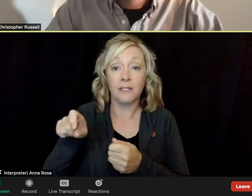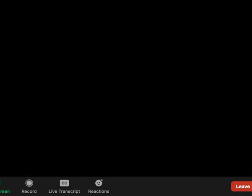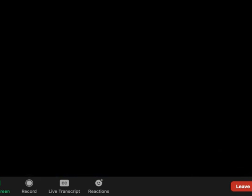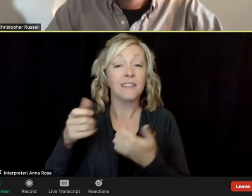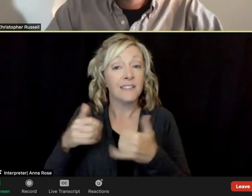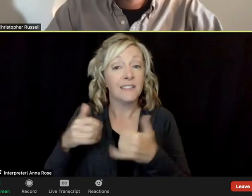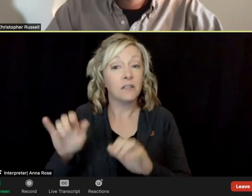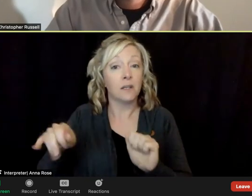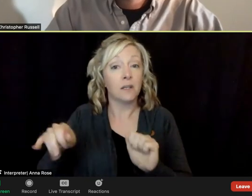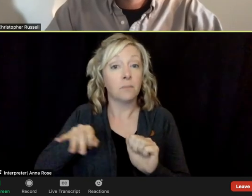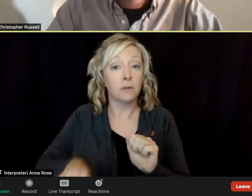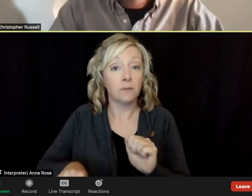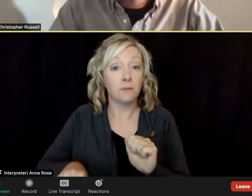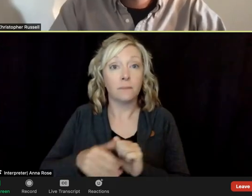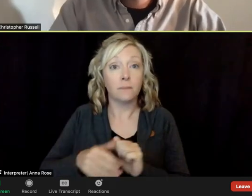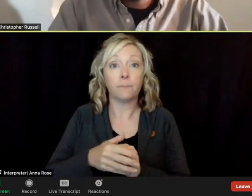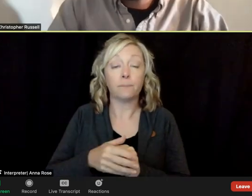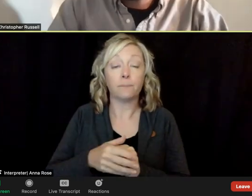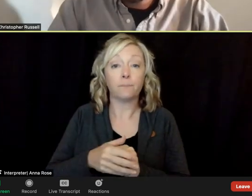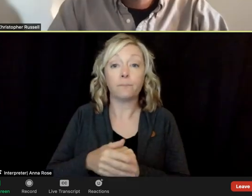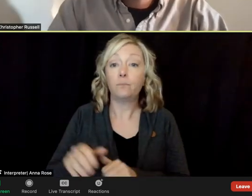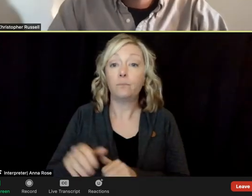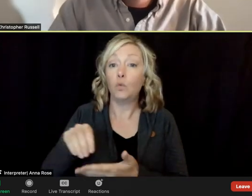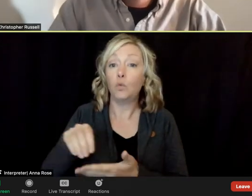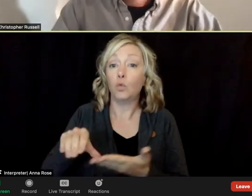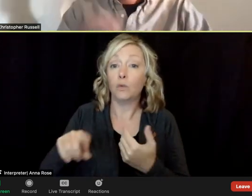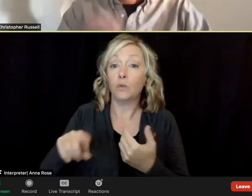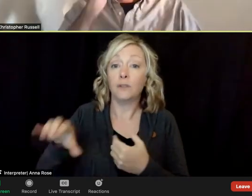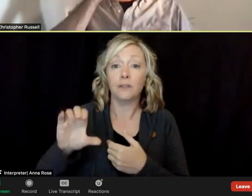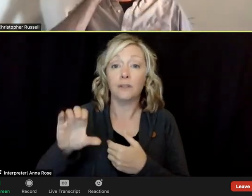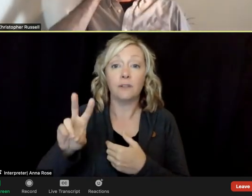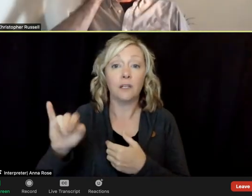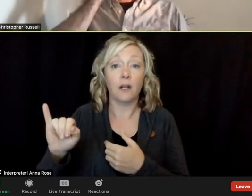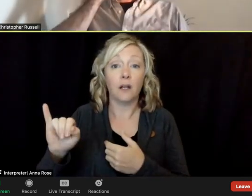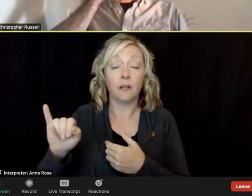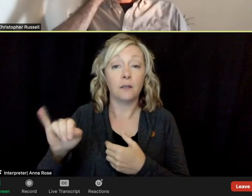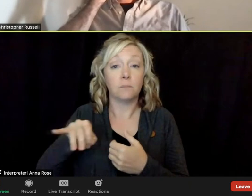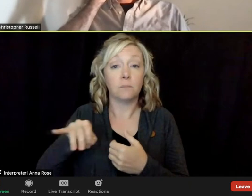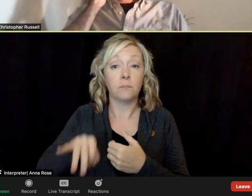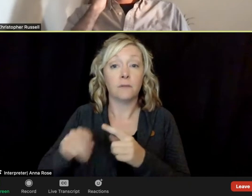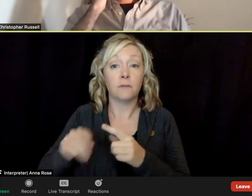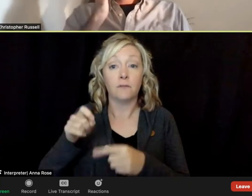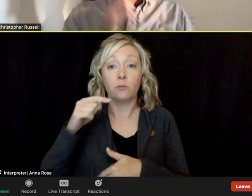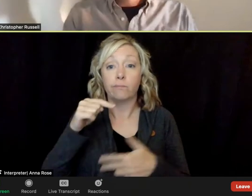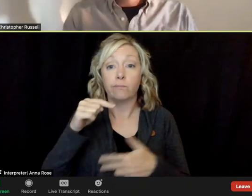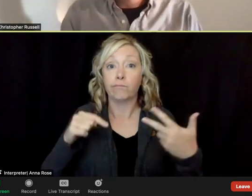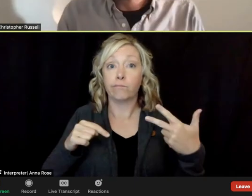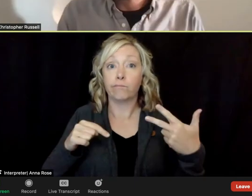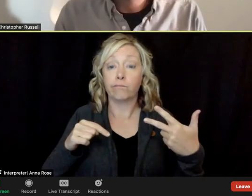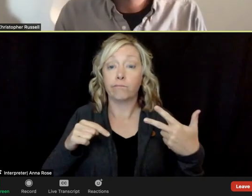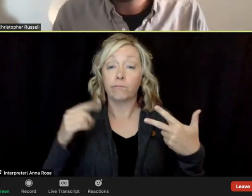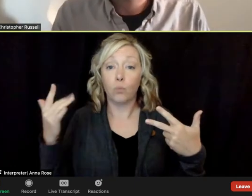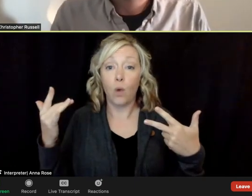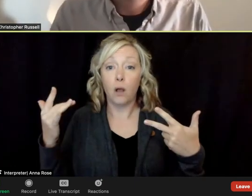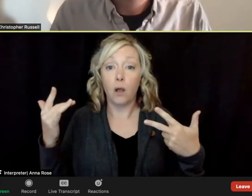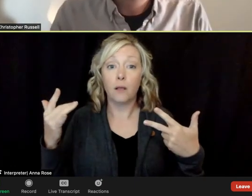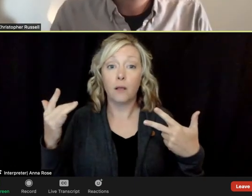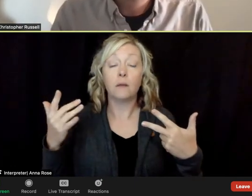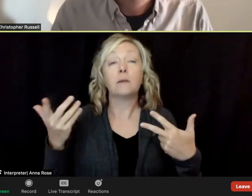help. And for kids with CVI, that is because um, kids with CVI may